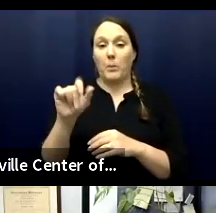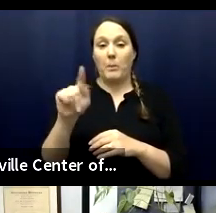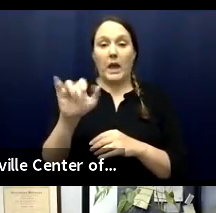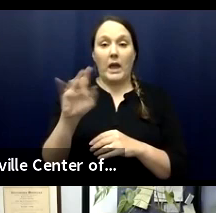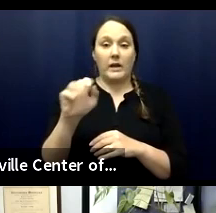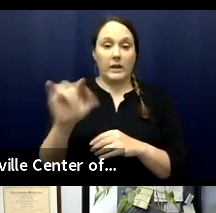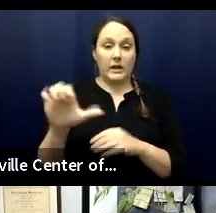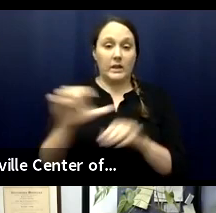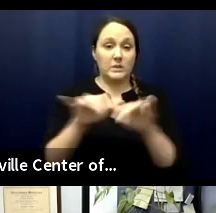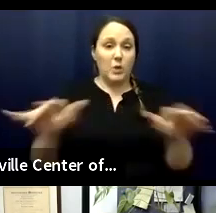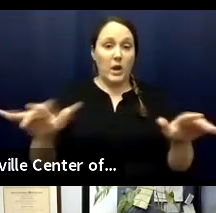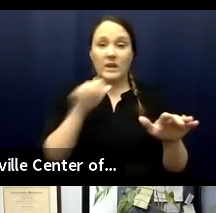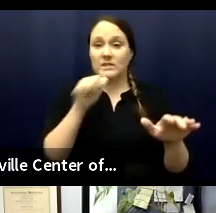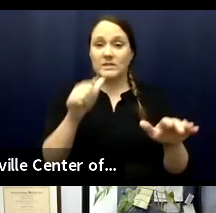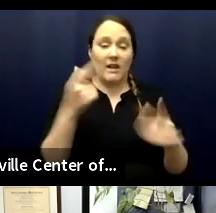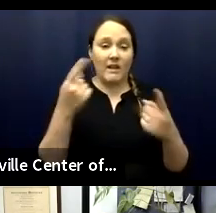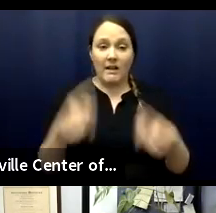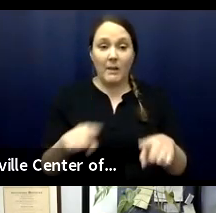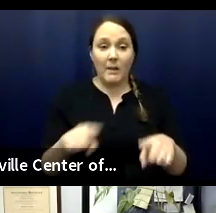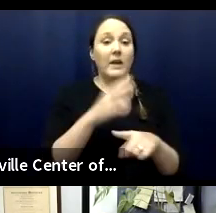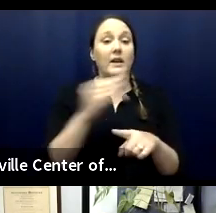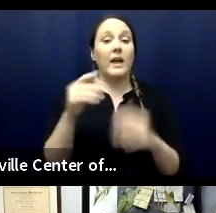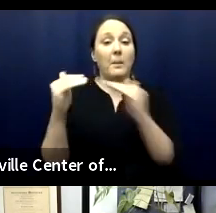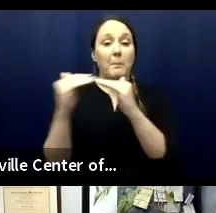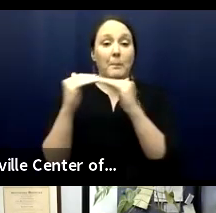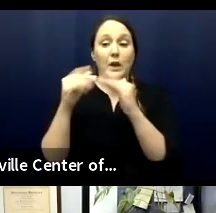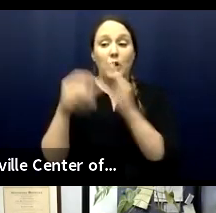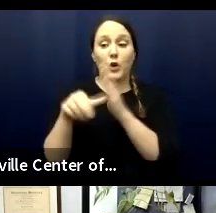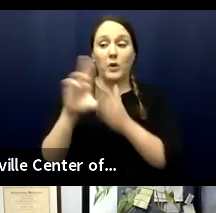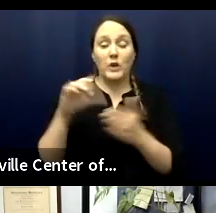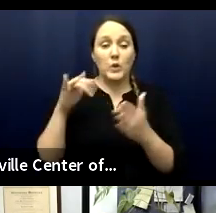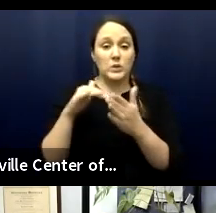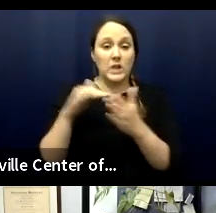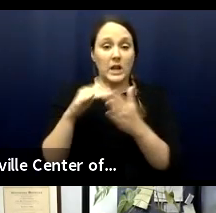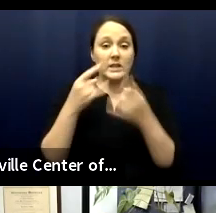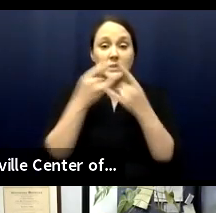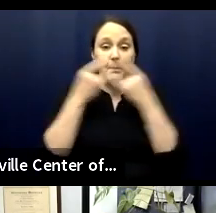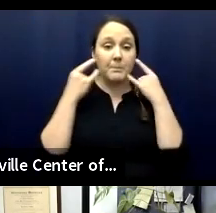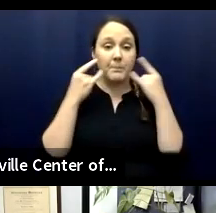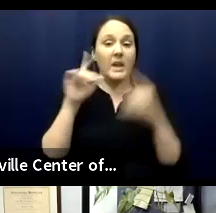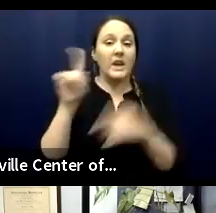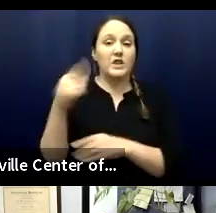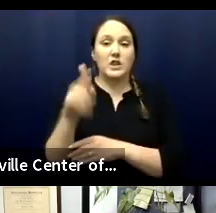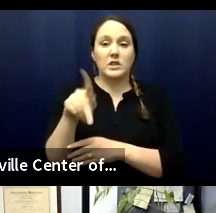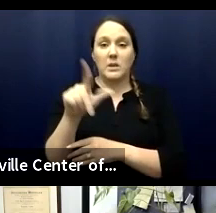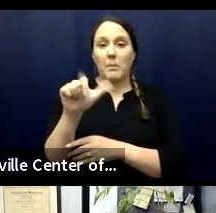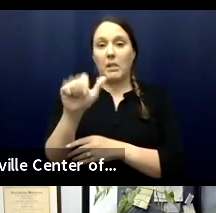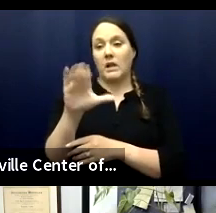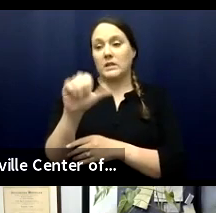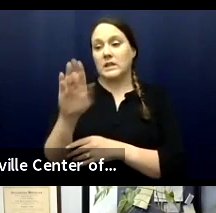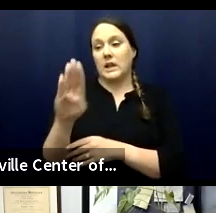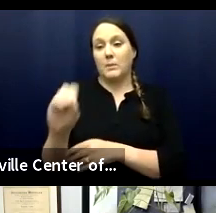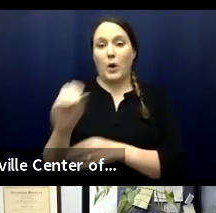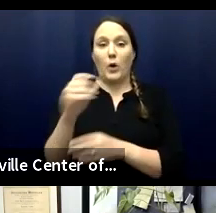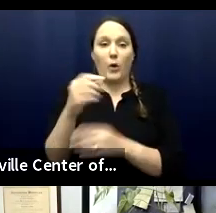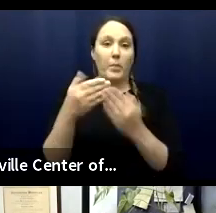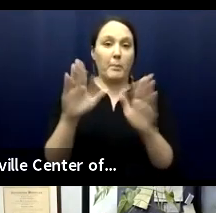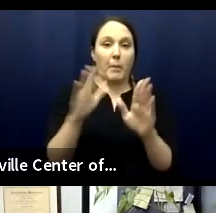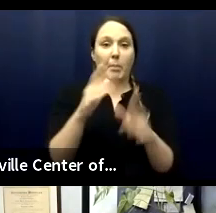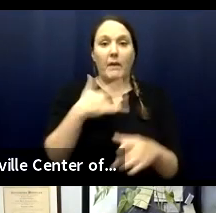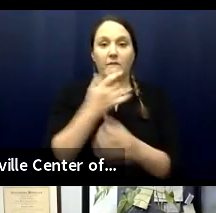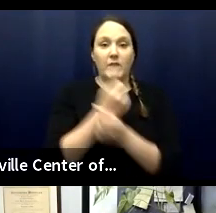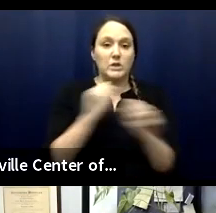non-existent and that there are decades of peer-reviewed studies showing that wearing a mask is nothing more than a placebo effect on the public to feel safe, why do we have